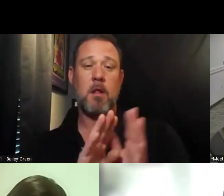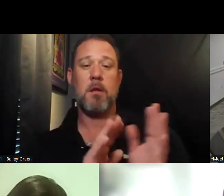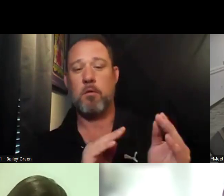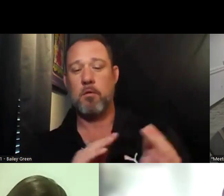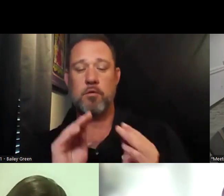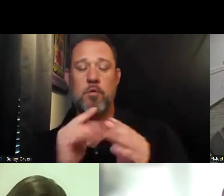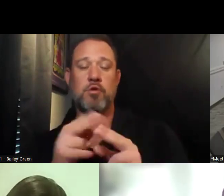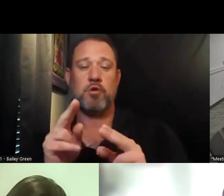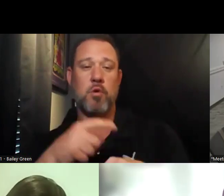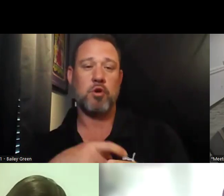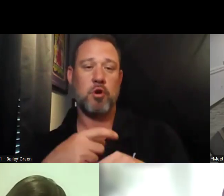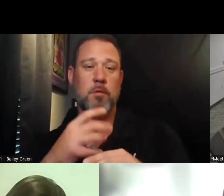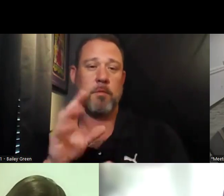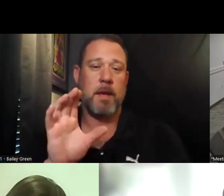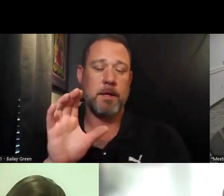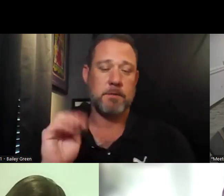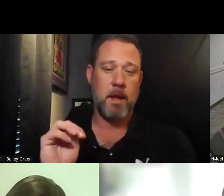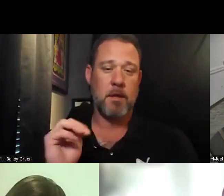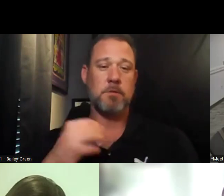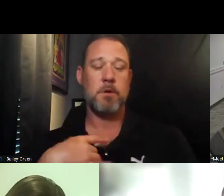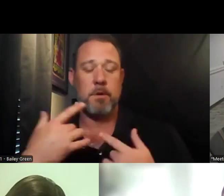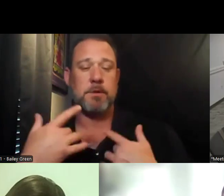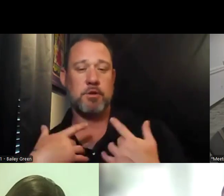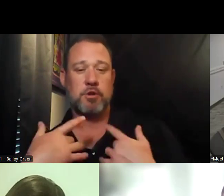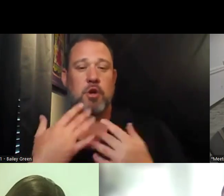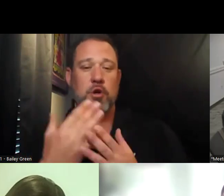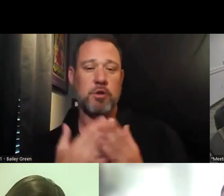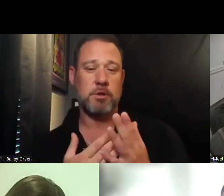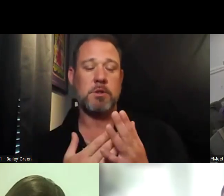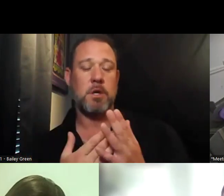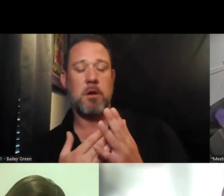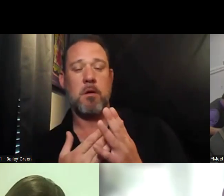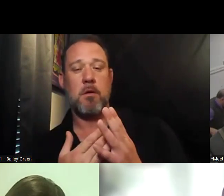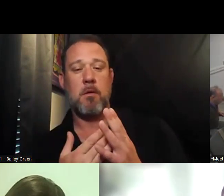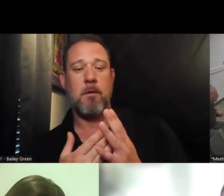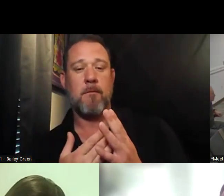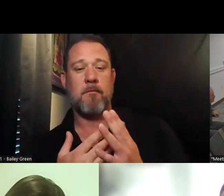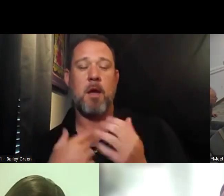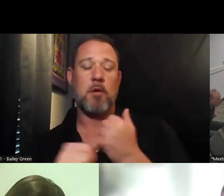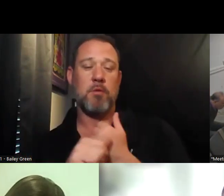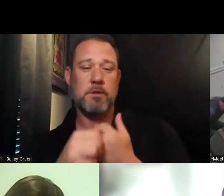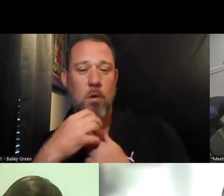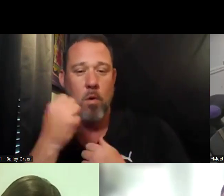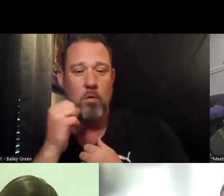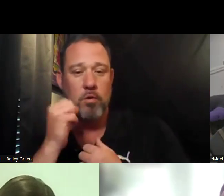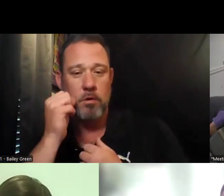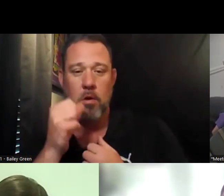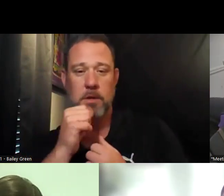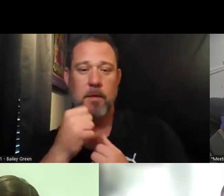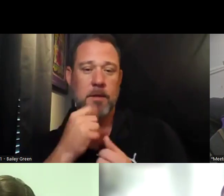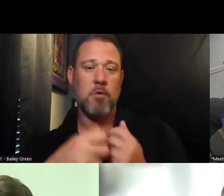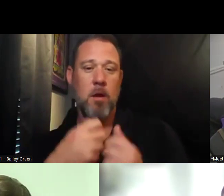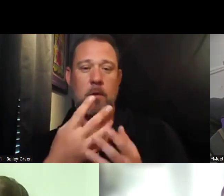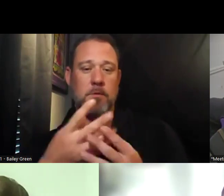short-term case management. And it makes me really concerned about some of my, very at-risk older adults. It's not like these problems go